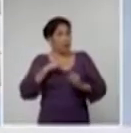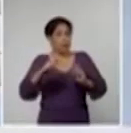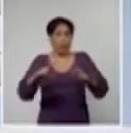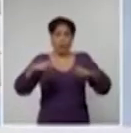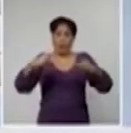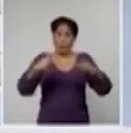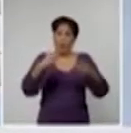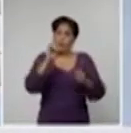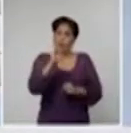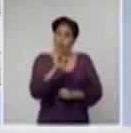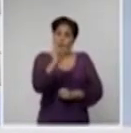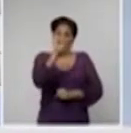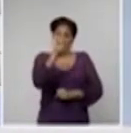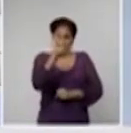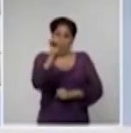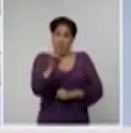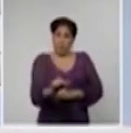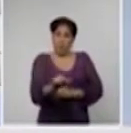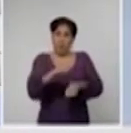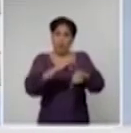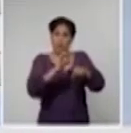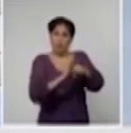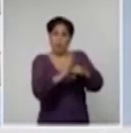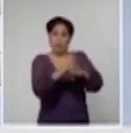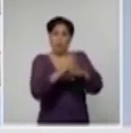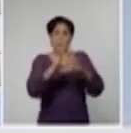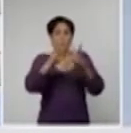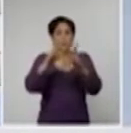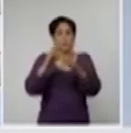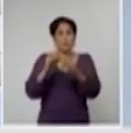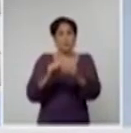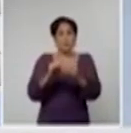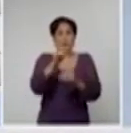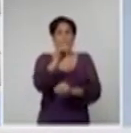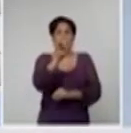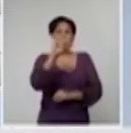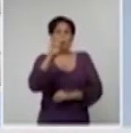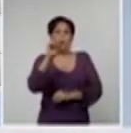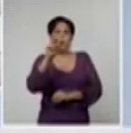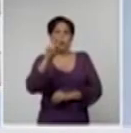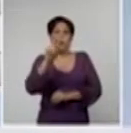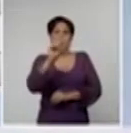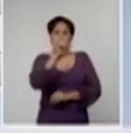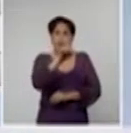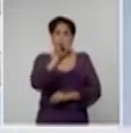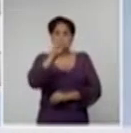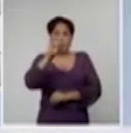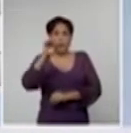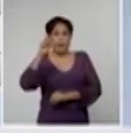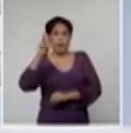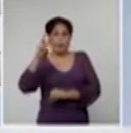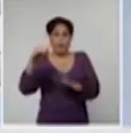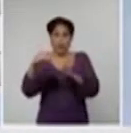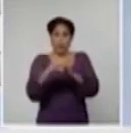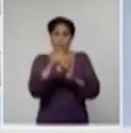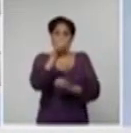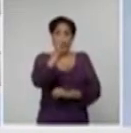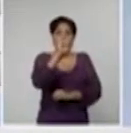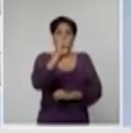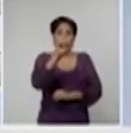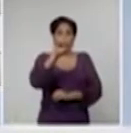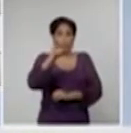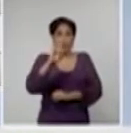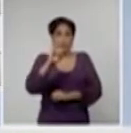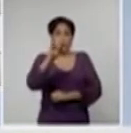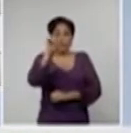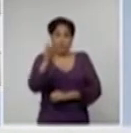2,348 people have tested positive in Cuba, which represents 1.4%. We always